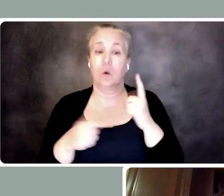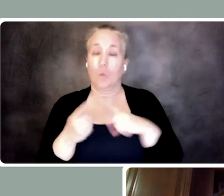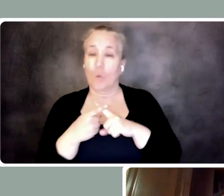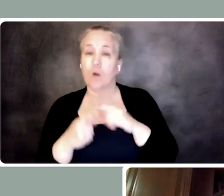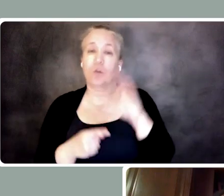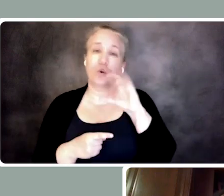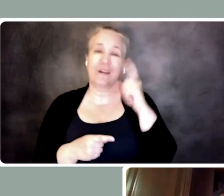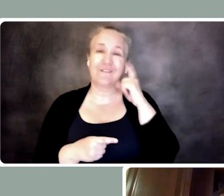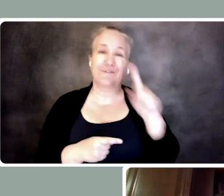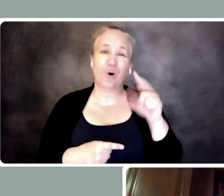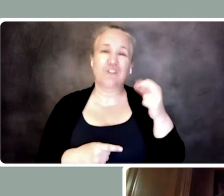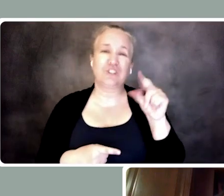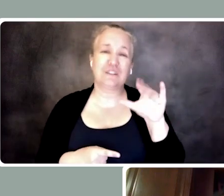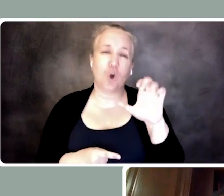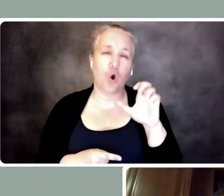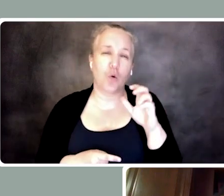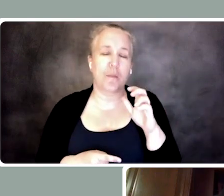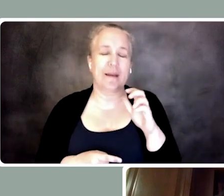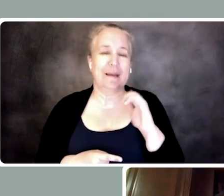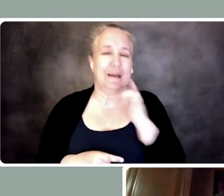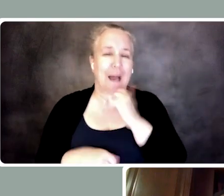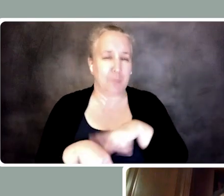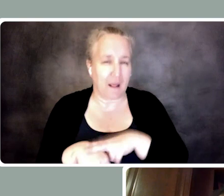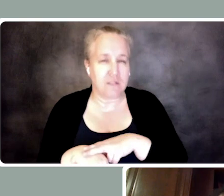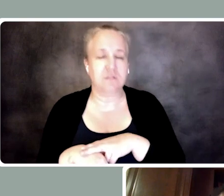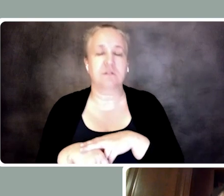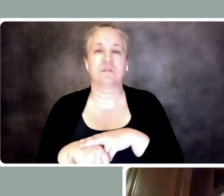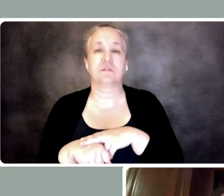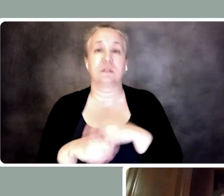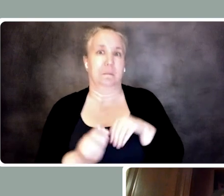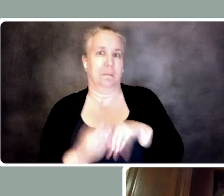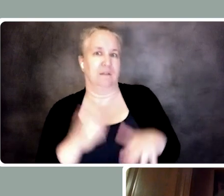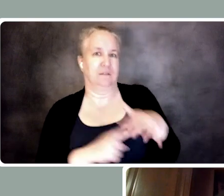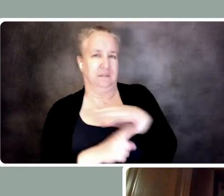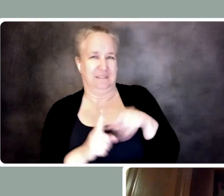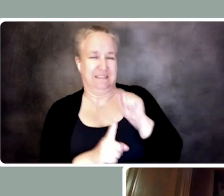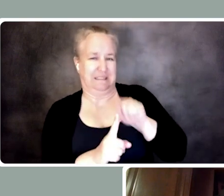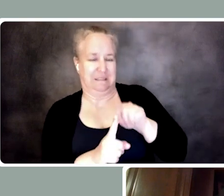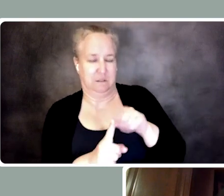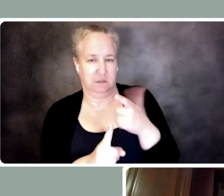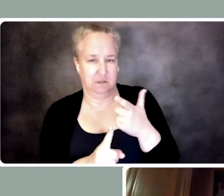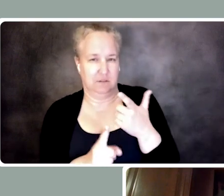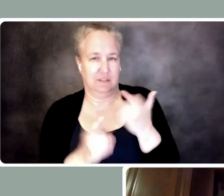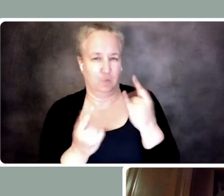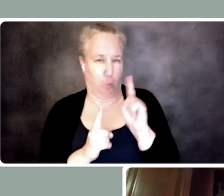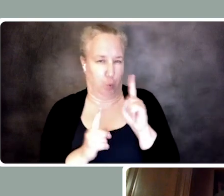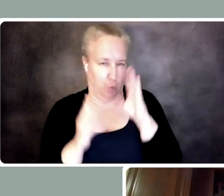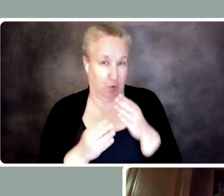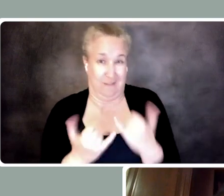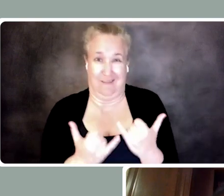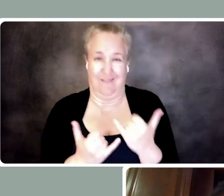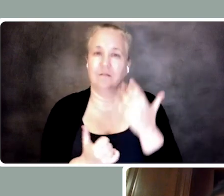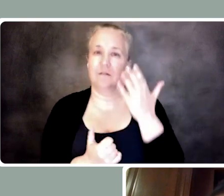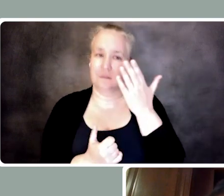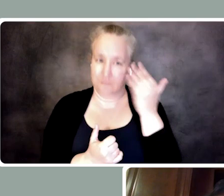genomic abnormalities in the metastatic setting is really the PIK3 mutation as things stand right now, because it decides if someone